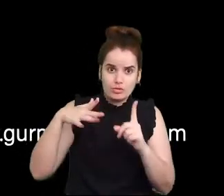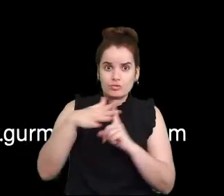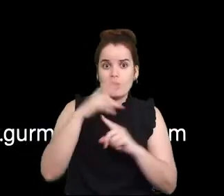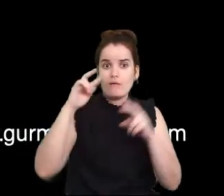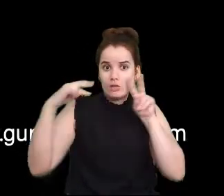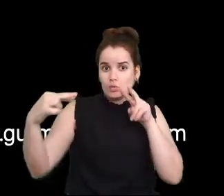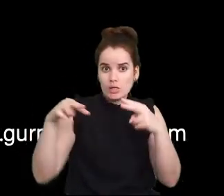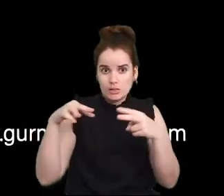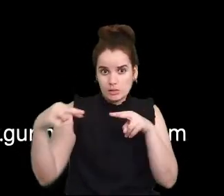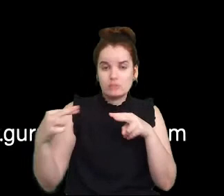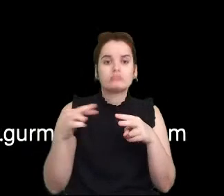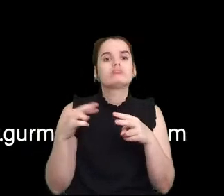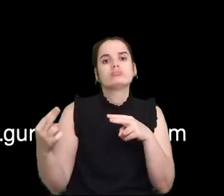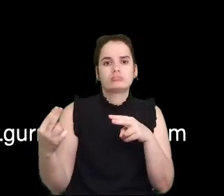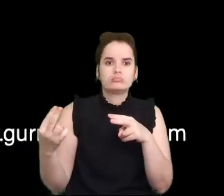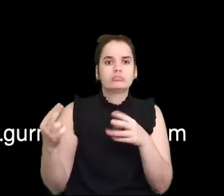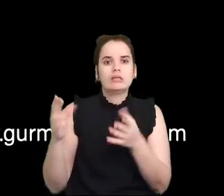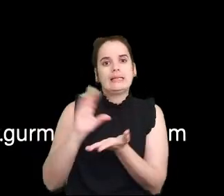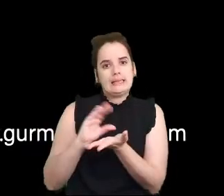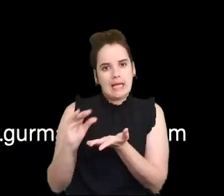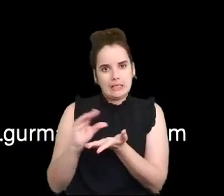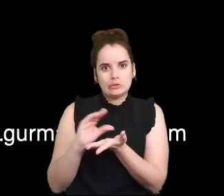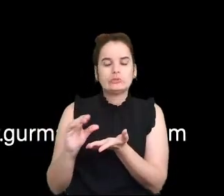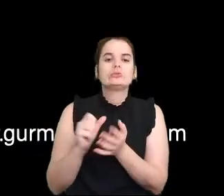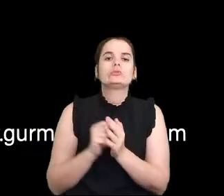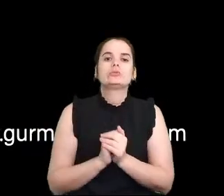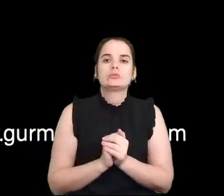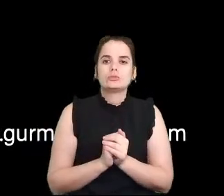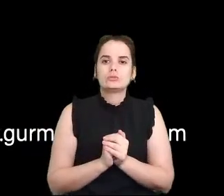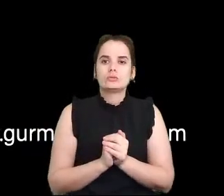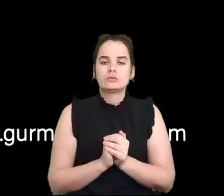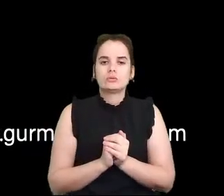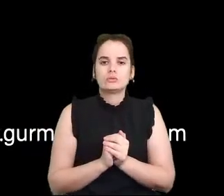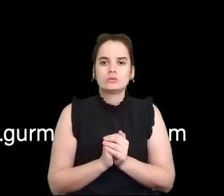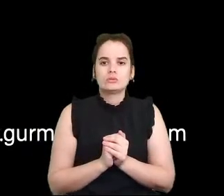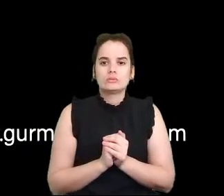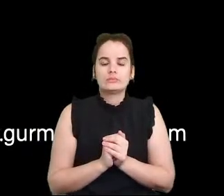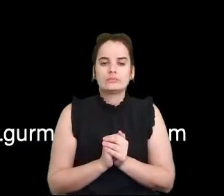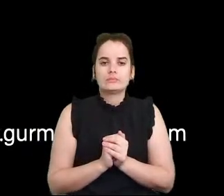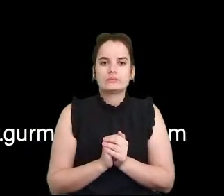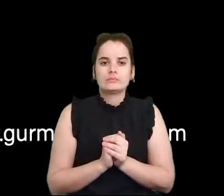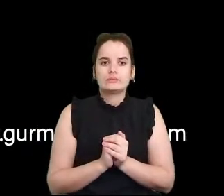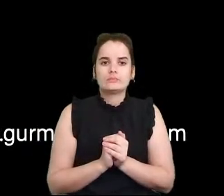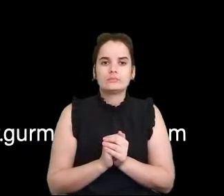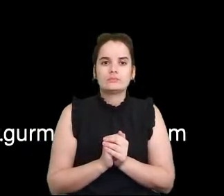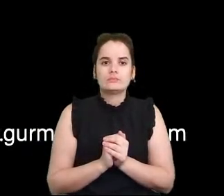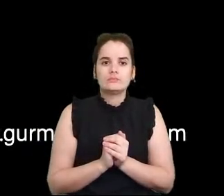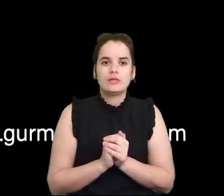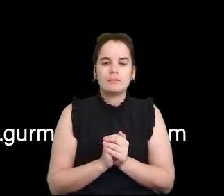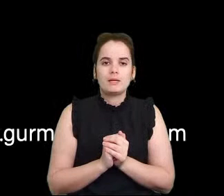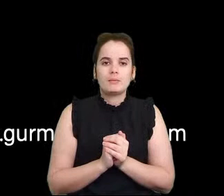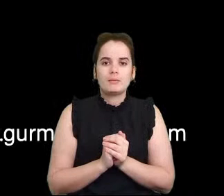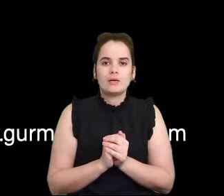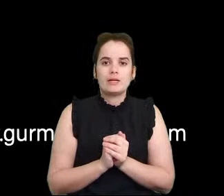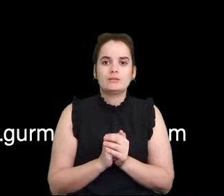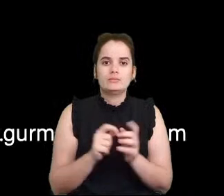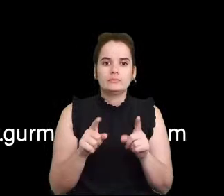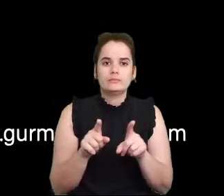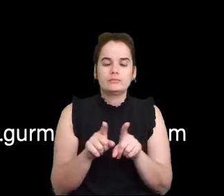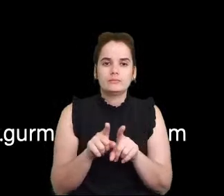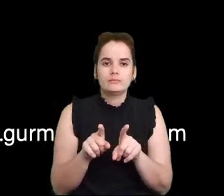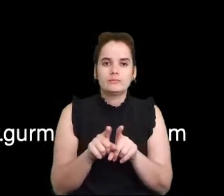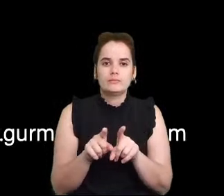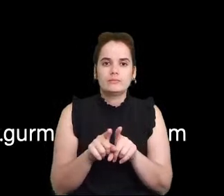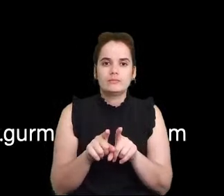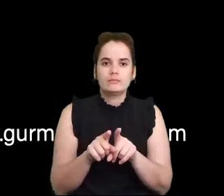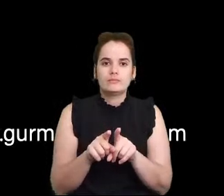several people, whether you are a paid member or not, you can join the Slack to discuss ideas, brainstorm with peers,